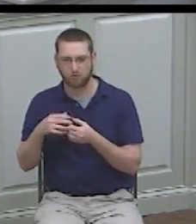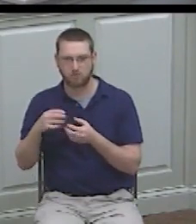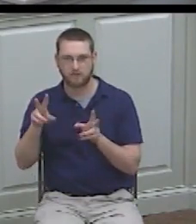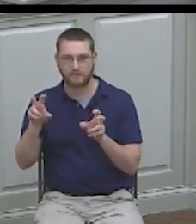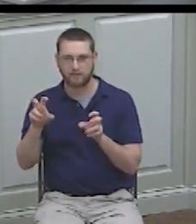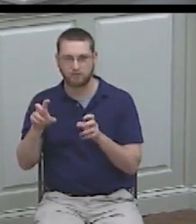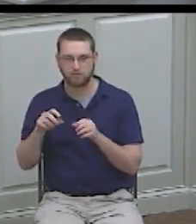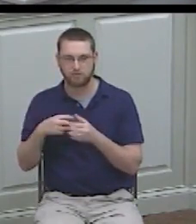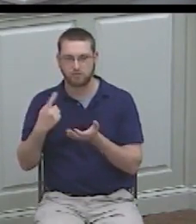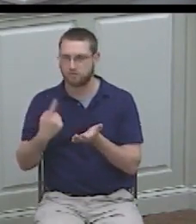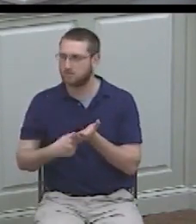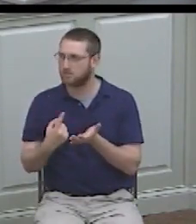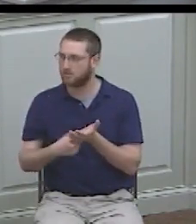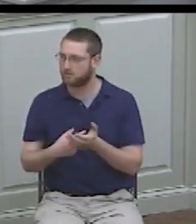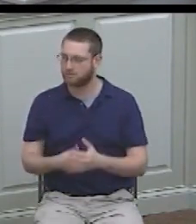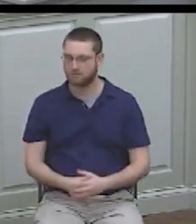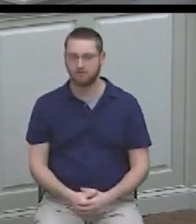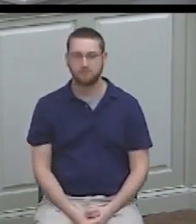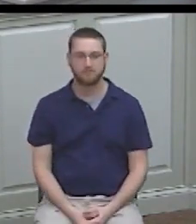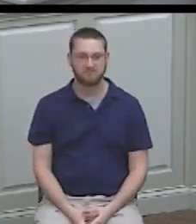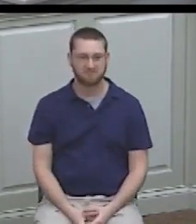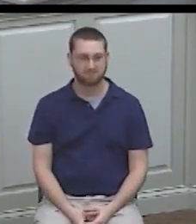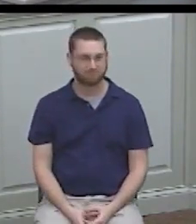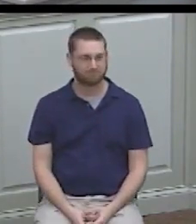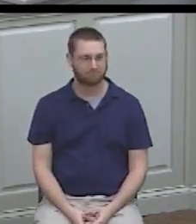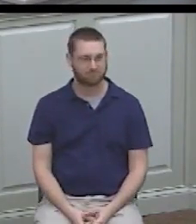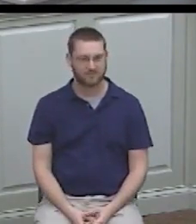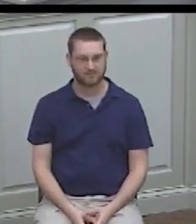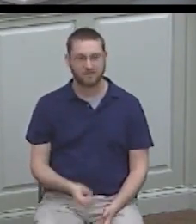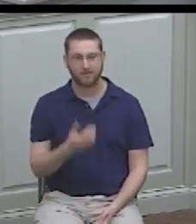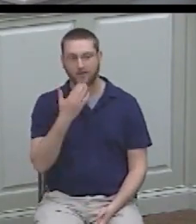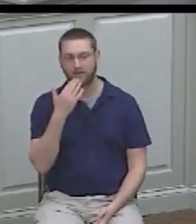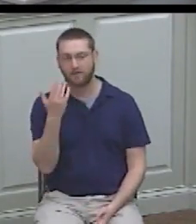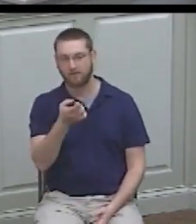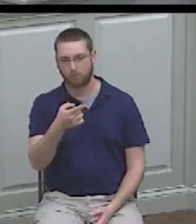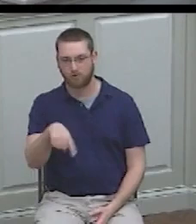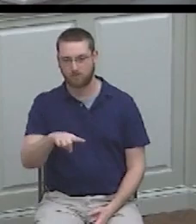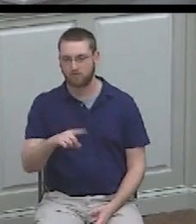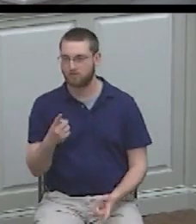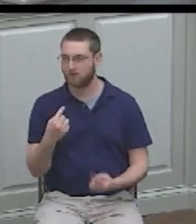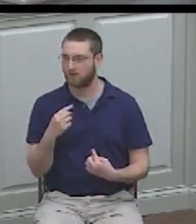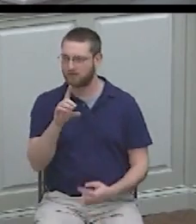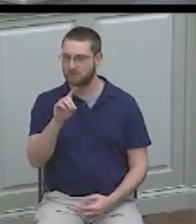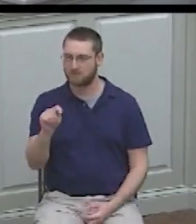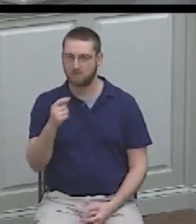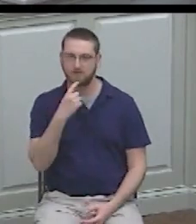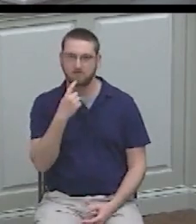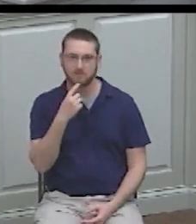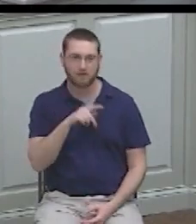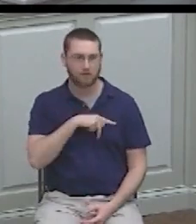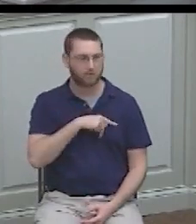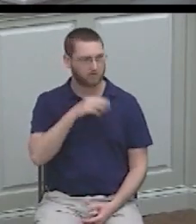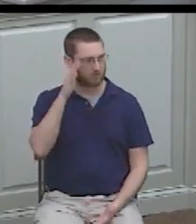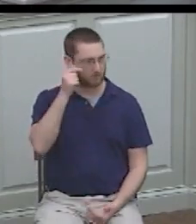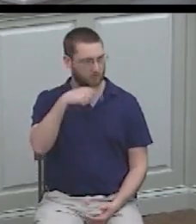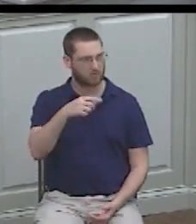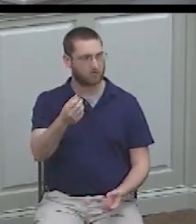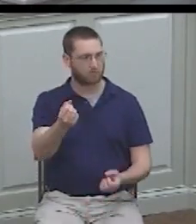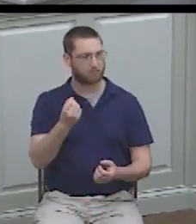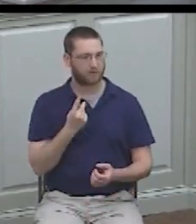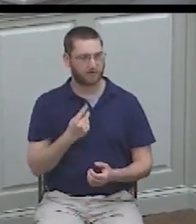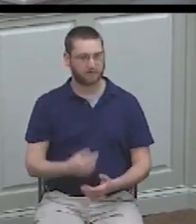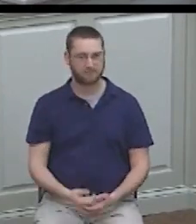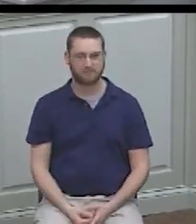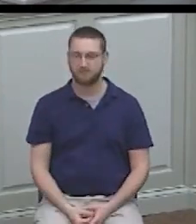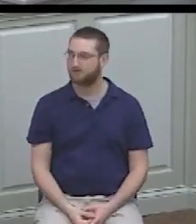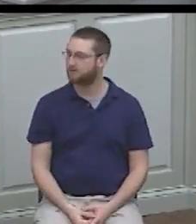How local issues are discussed. Okay. Thank you all for coming. There you go. But glad to have you. Hope you come back.